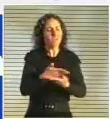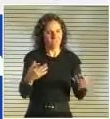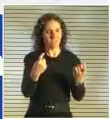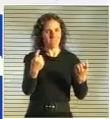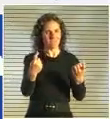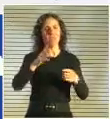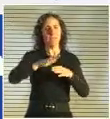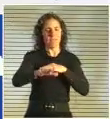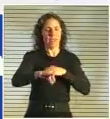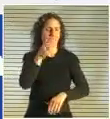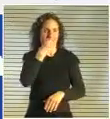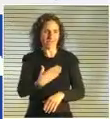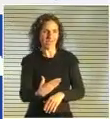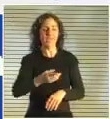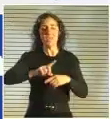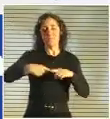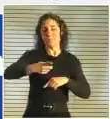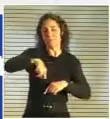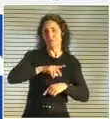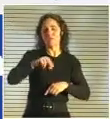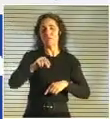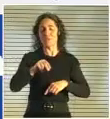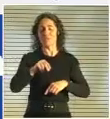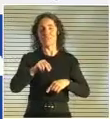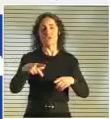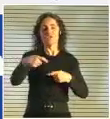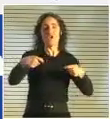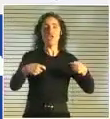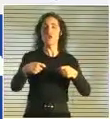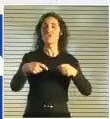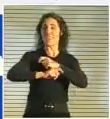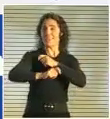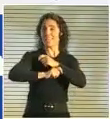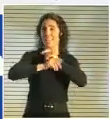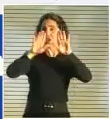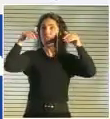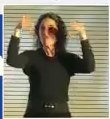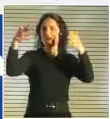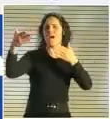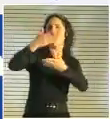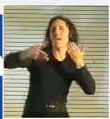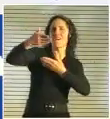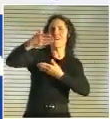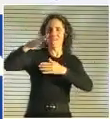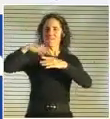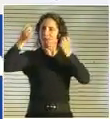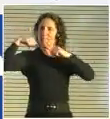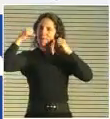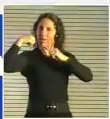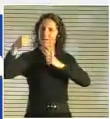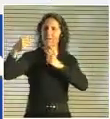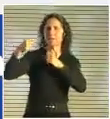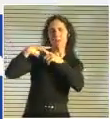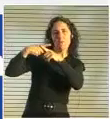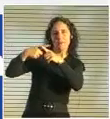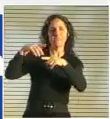And we work with strategic partners outside of the industry as well, sharing best practice to accelerate progress and scale